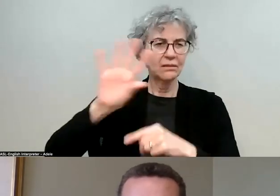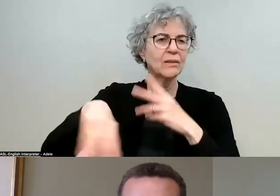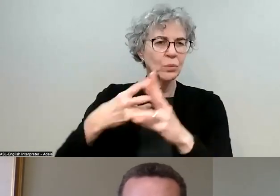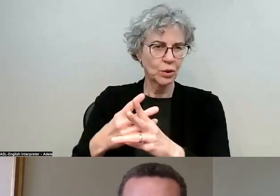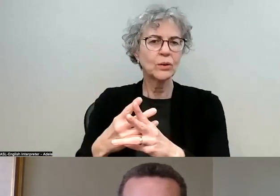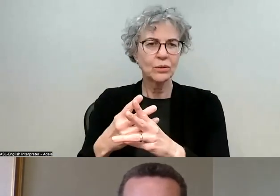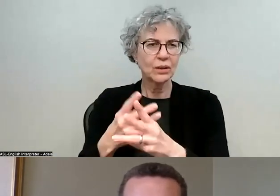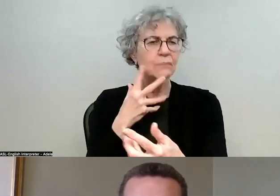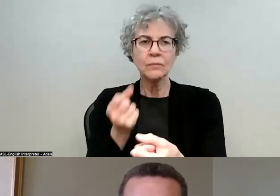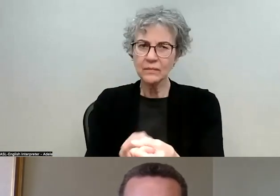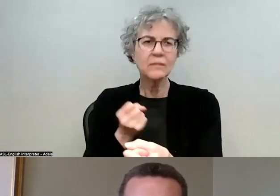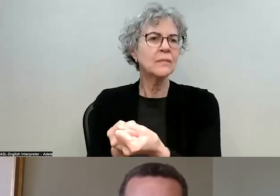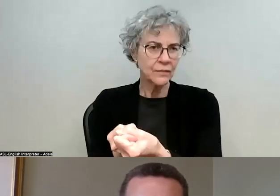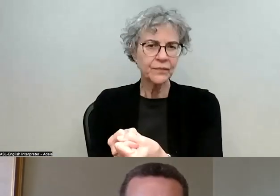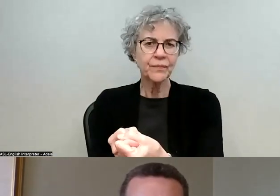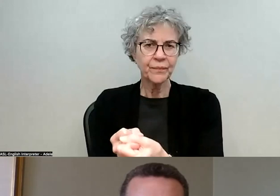Okay.